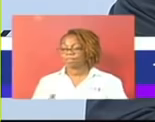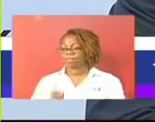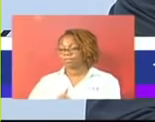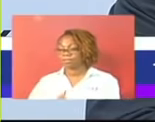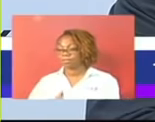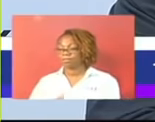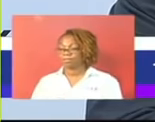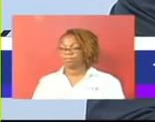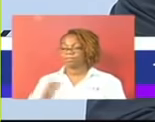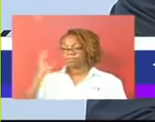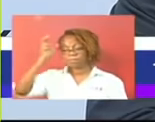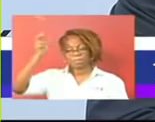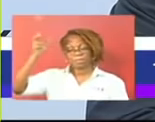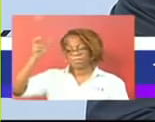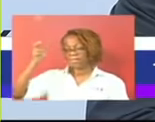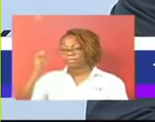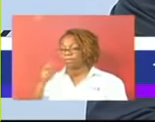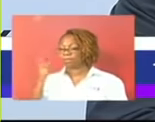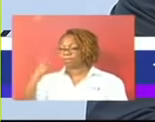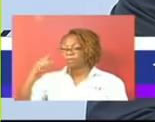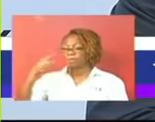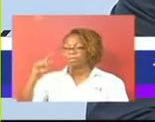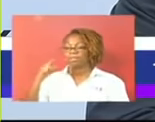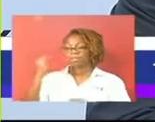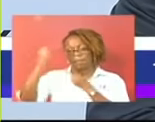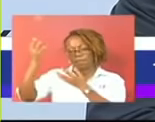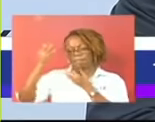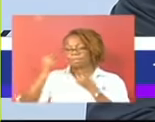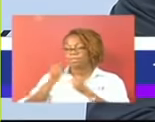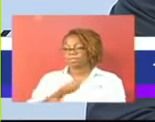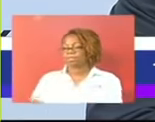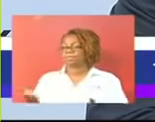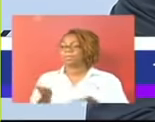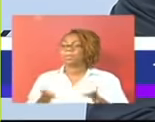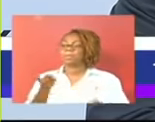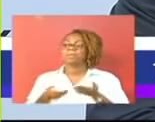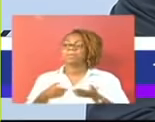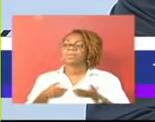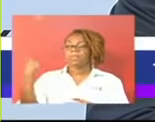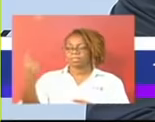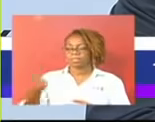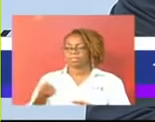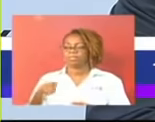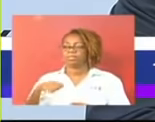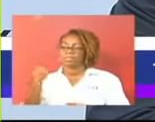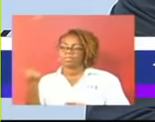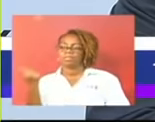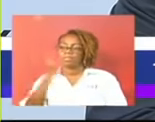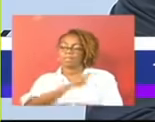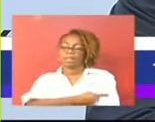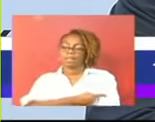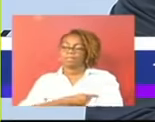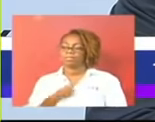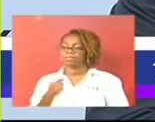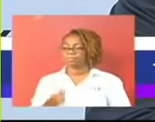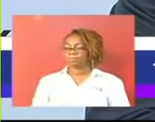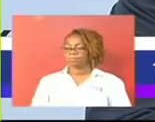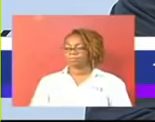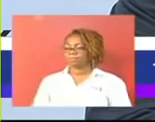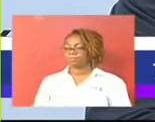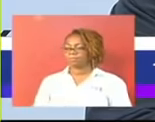detailed data which they can share. So we can schedule another update on that in one of the upcoming